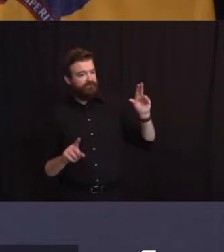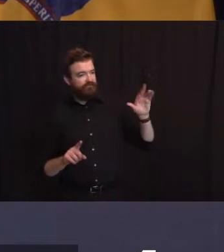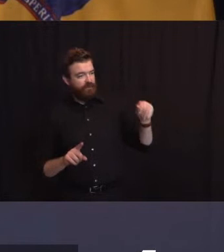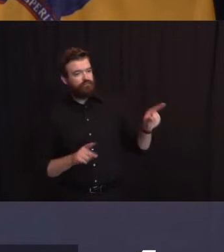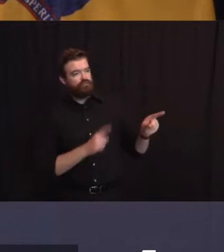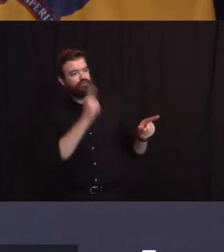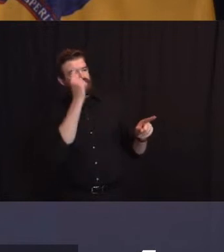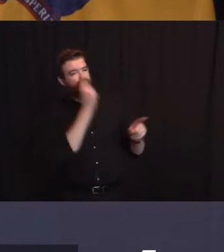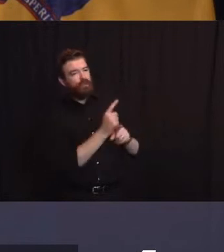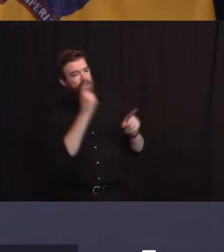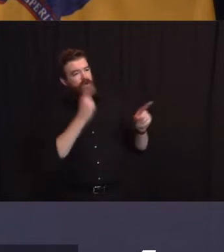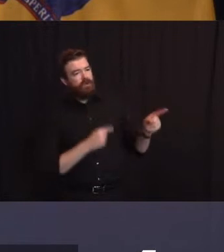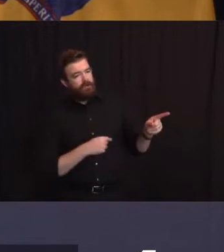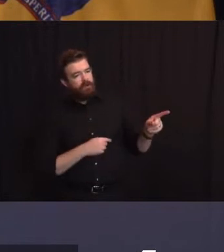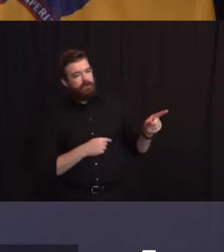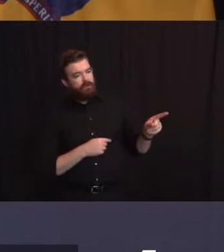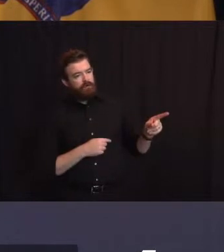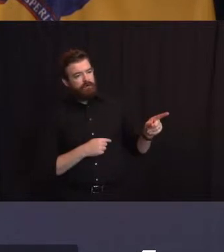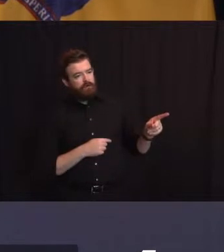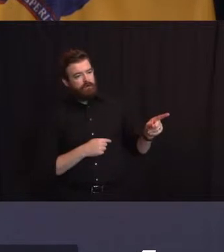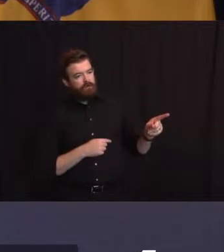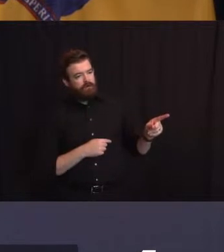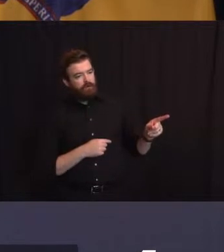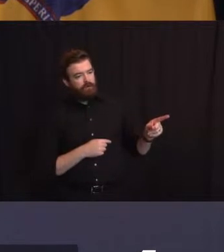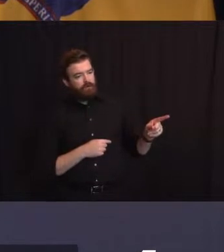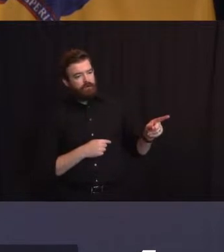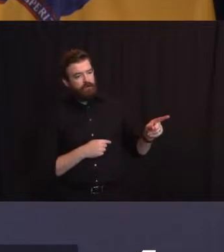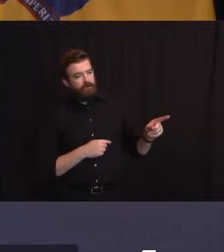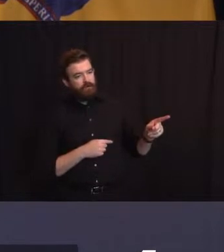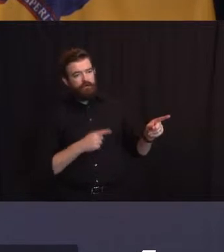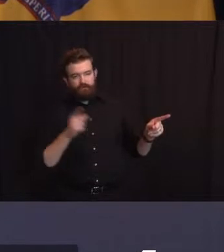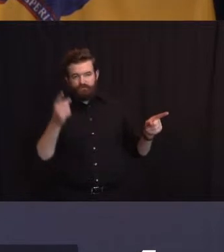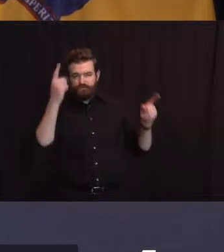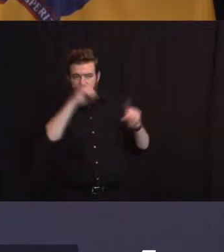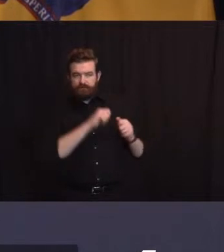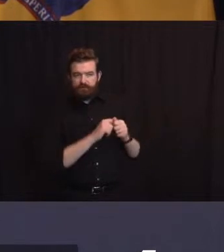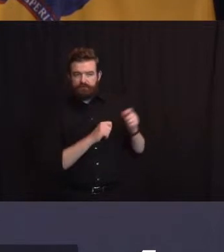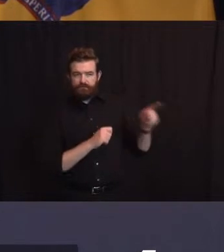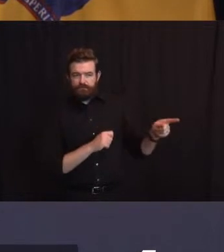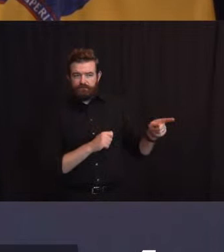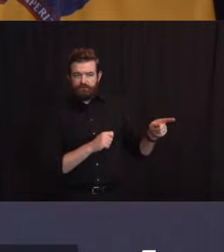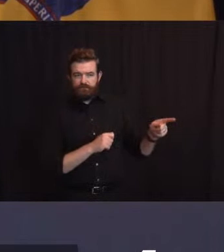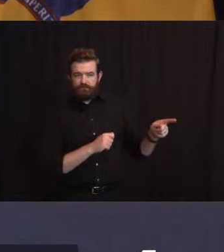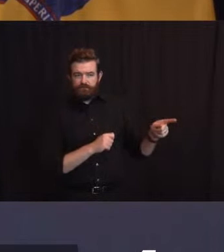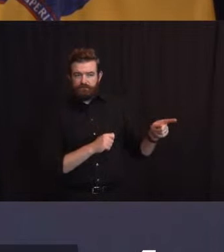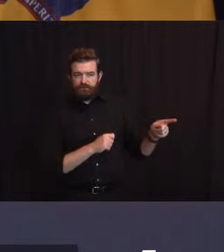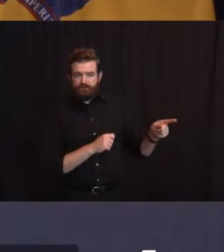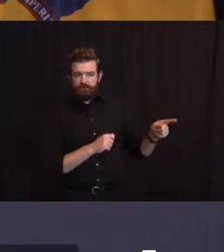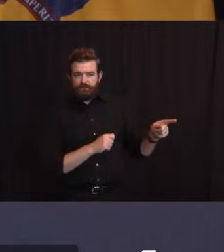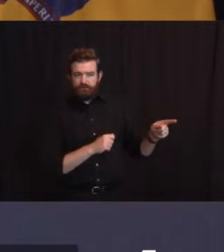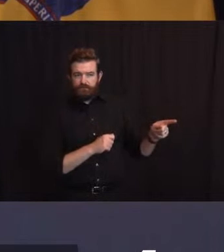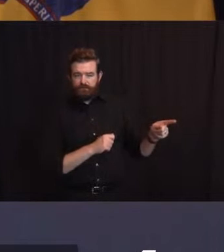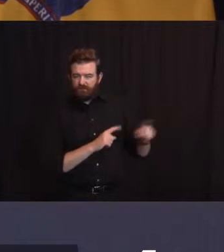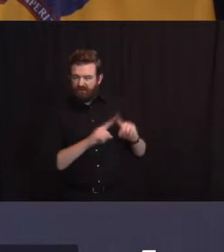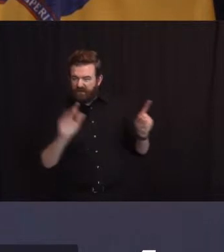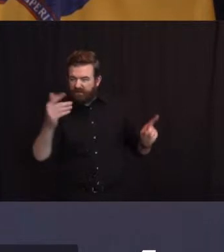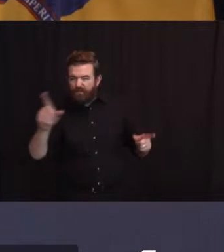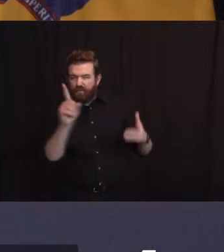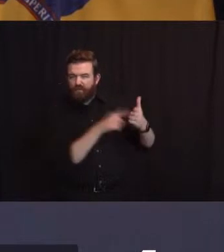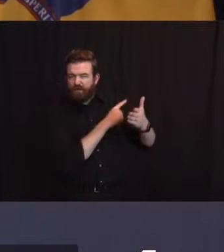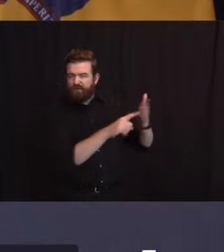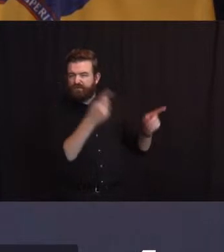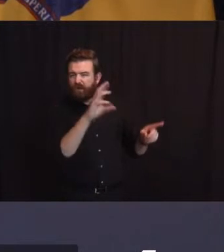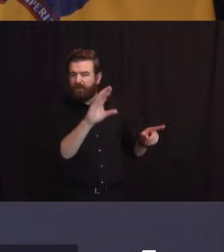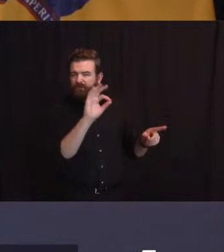disagrees with you? And essentially, as you were pointing out during the Trump administration, why are the experts correct when they contradict Donald Trump,